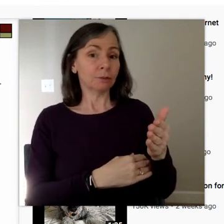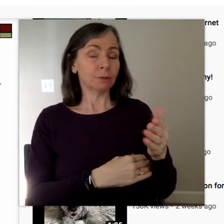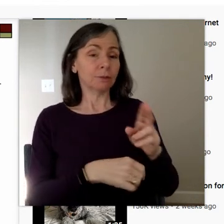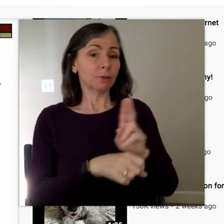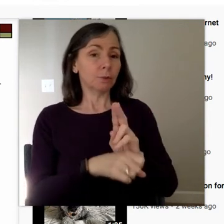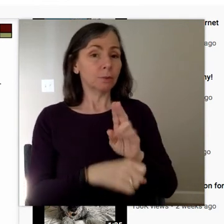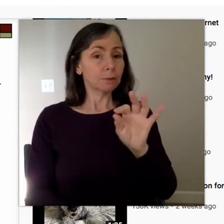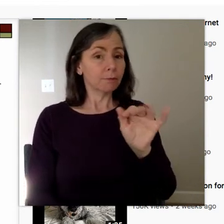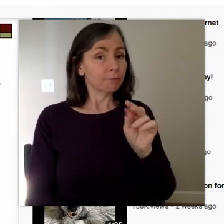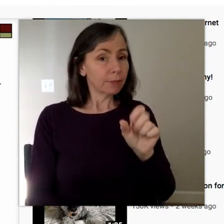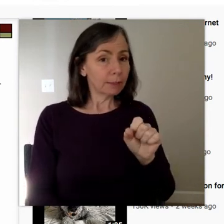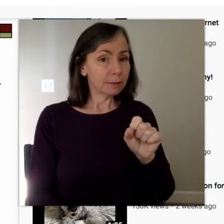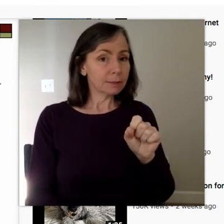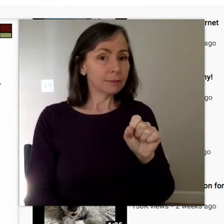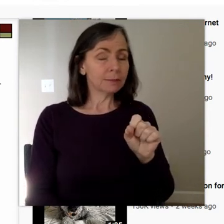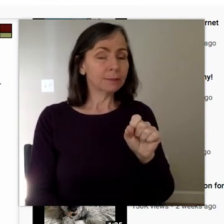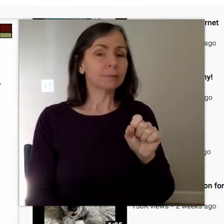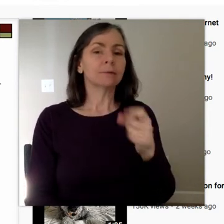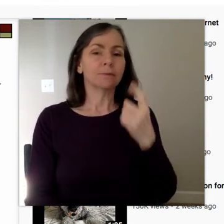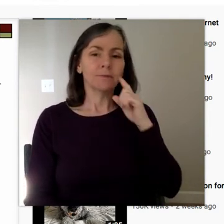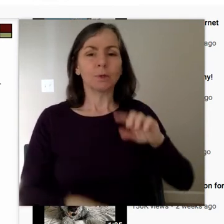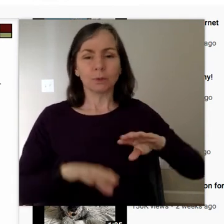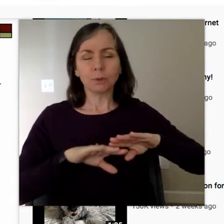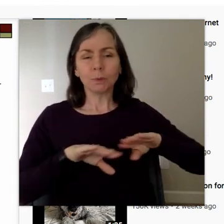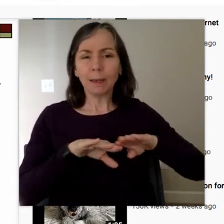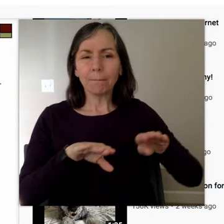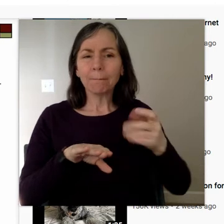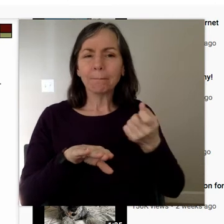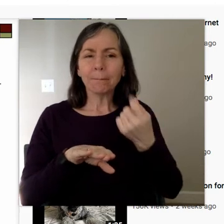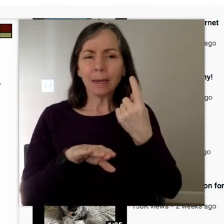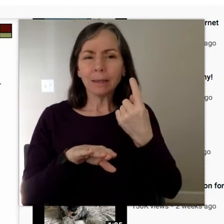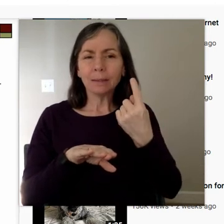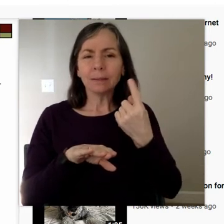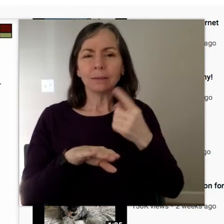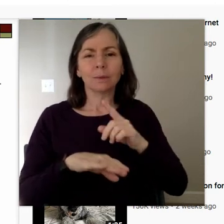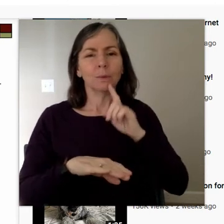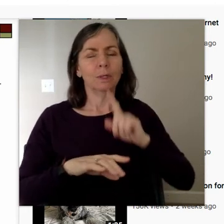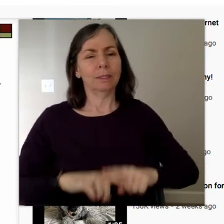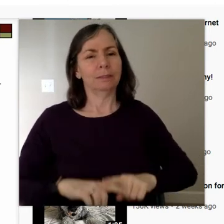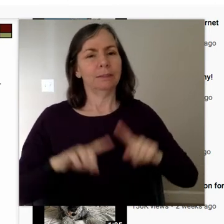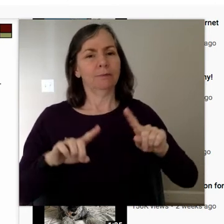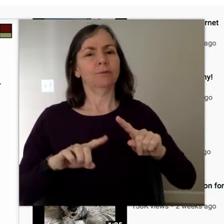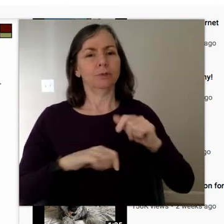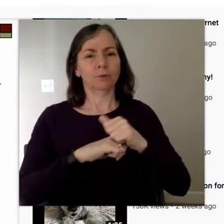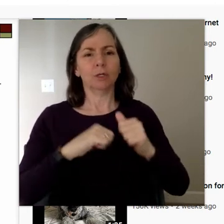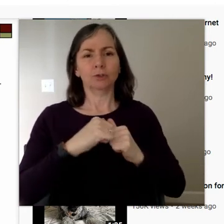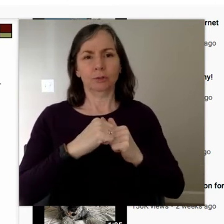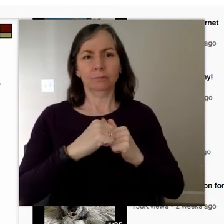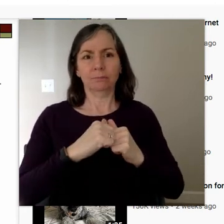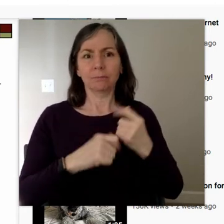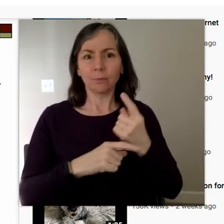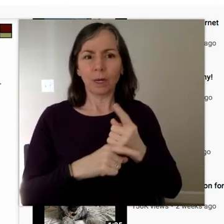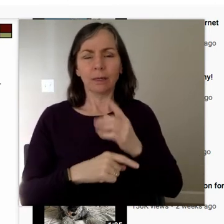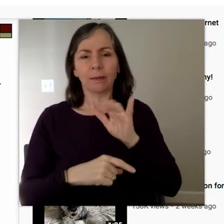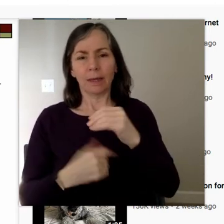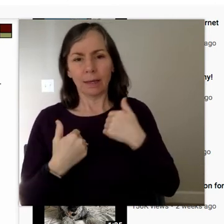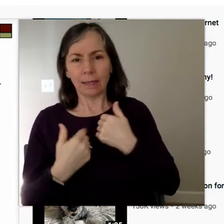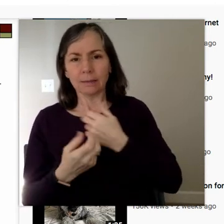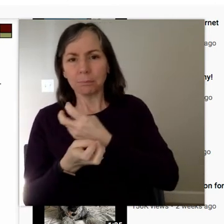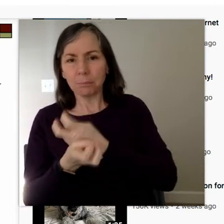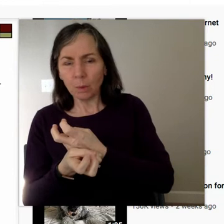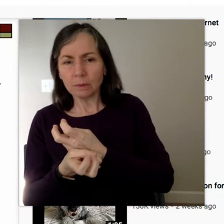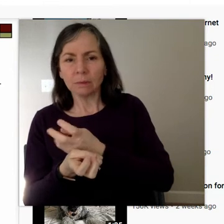fins to swim, but they have really different structures, right? This has bones in it. This